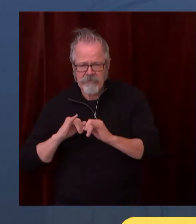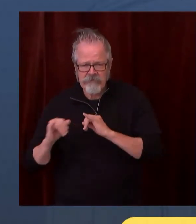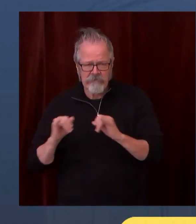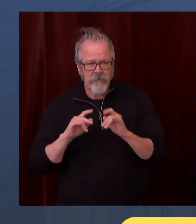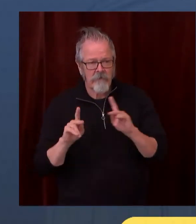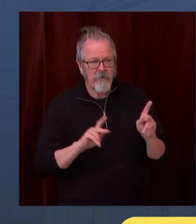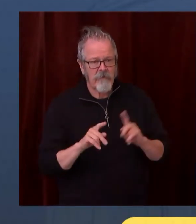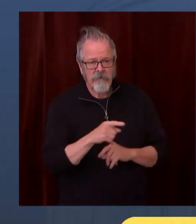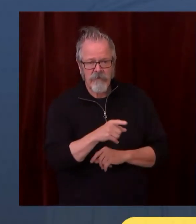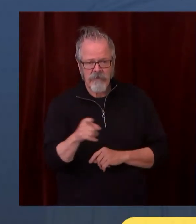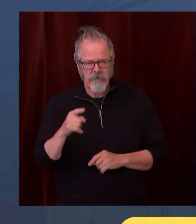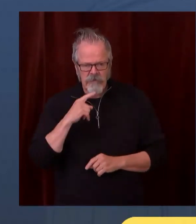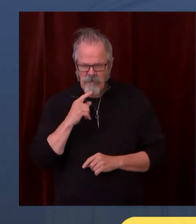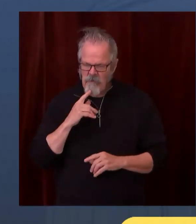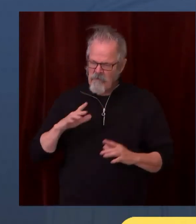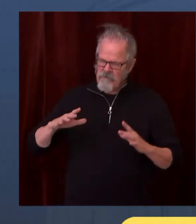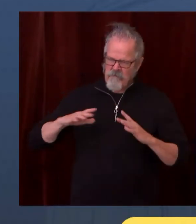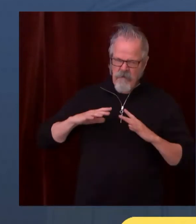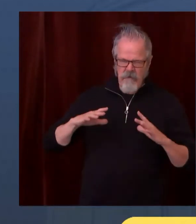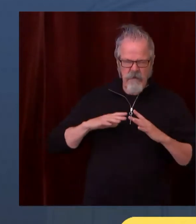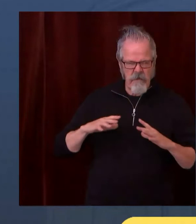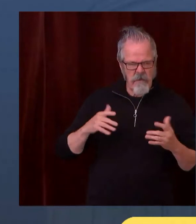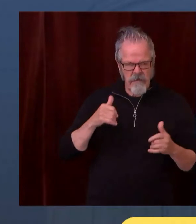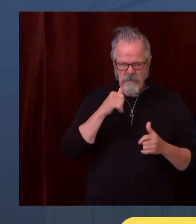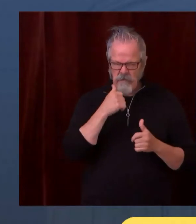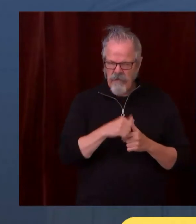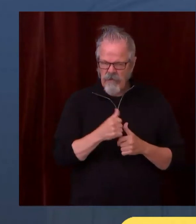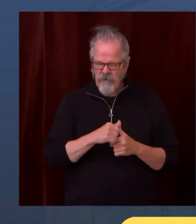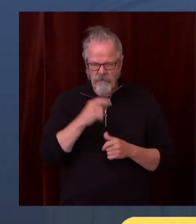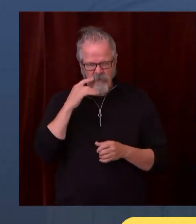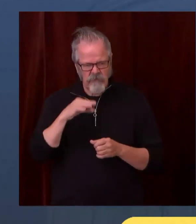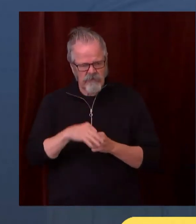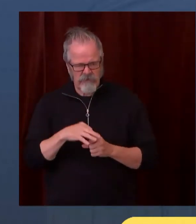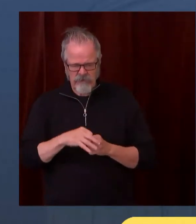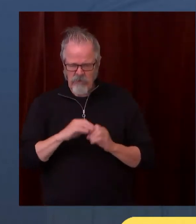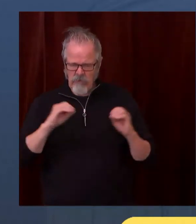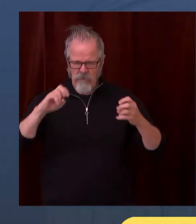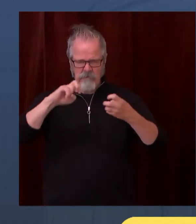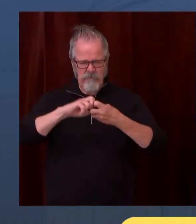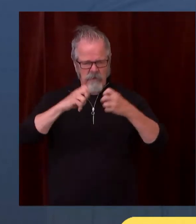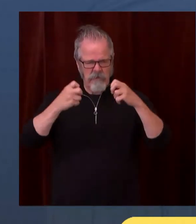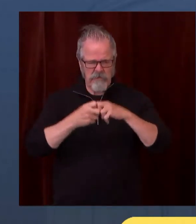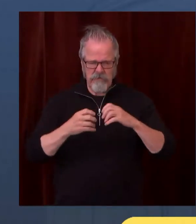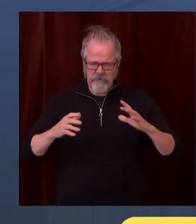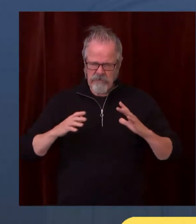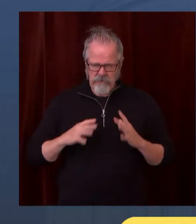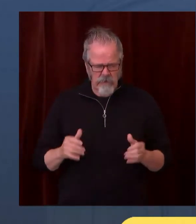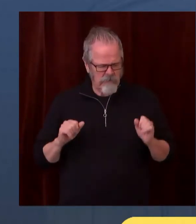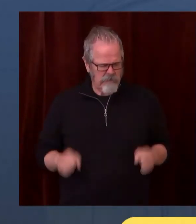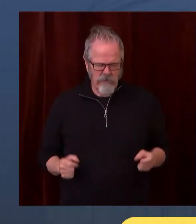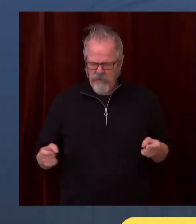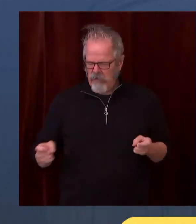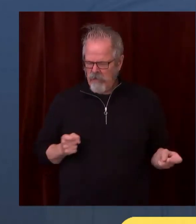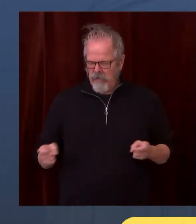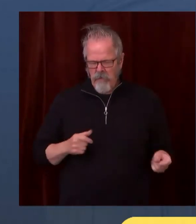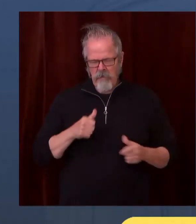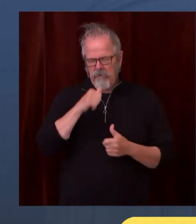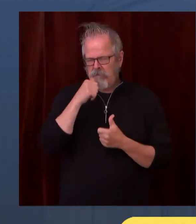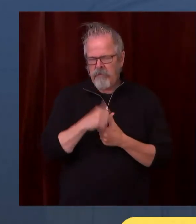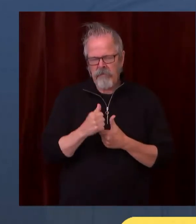this fall's election. I wonder if you might respond to why they believe things can go